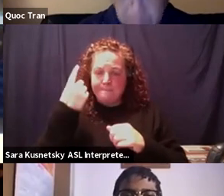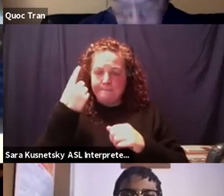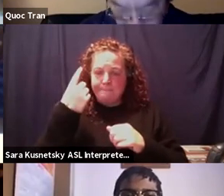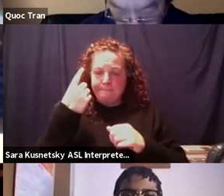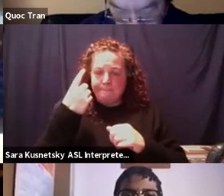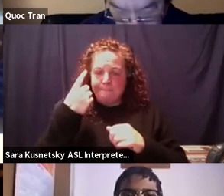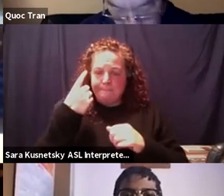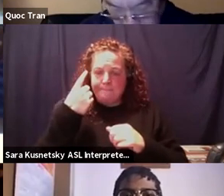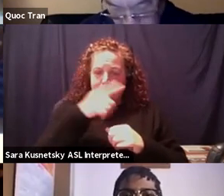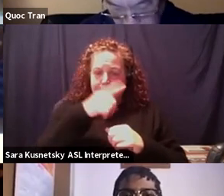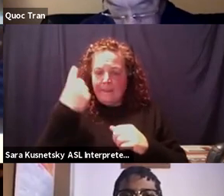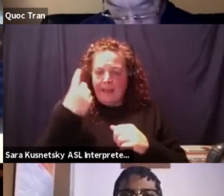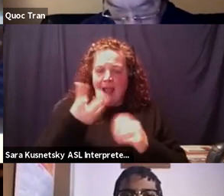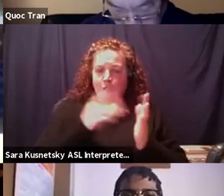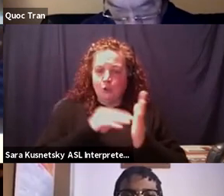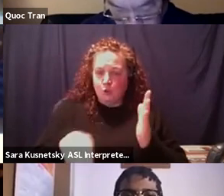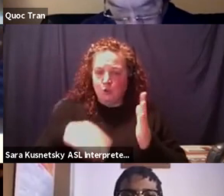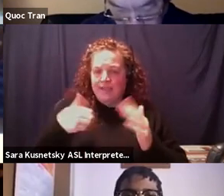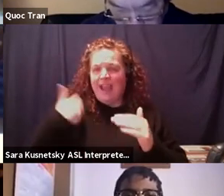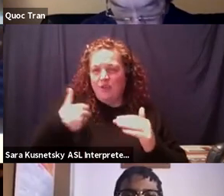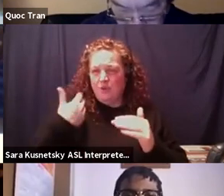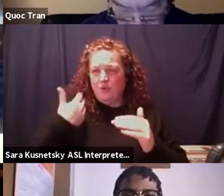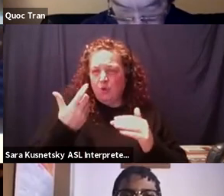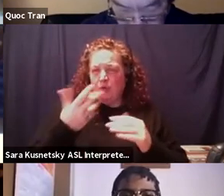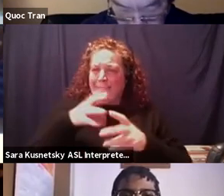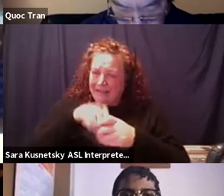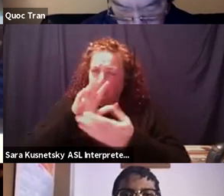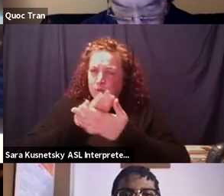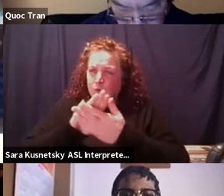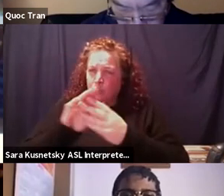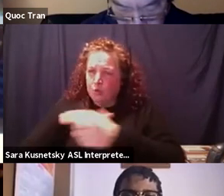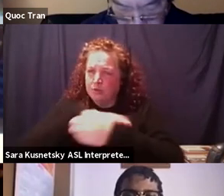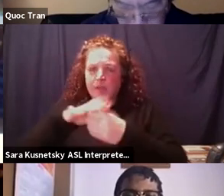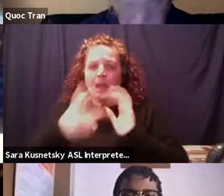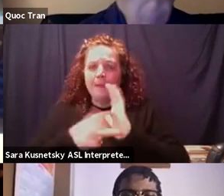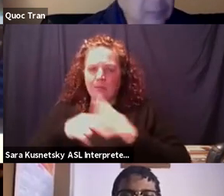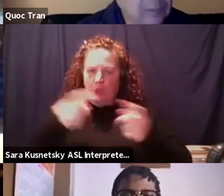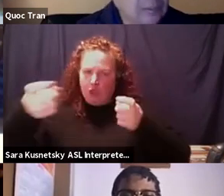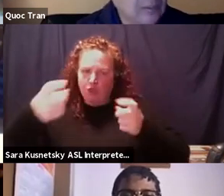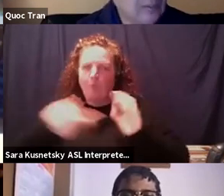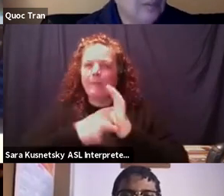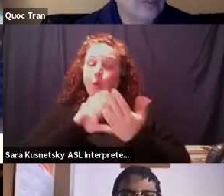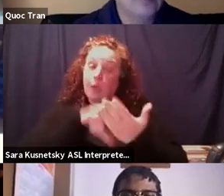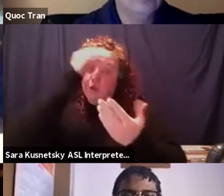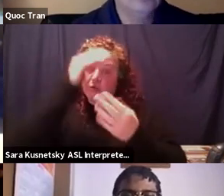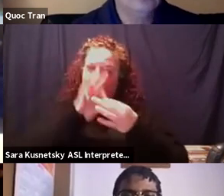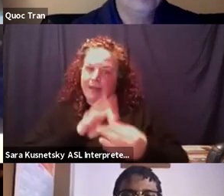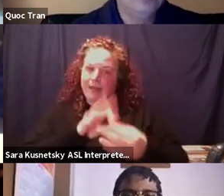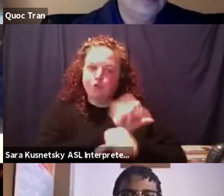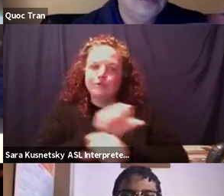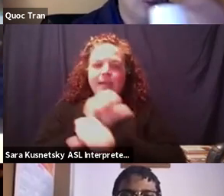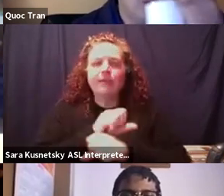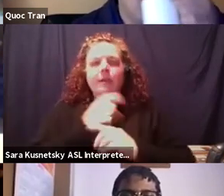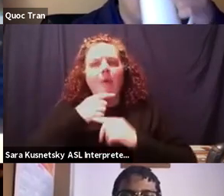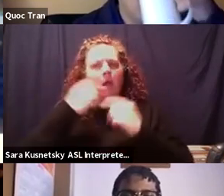in the school system is being controlled. And what I mean is being controlled is that we still be learning about slavery and not know other history.